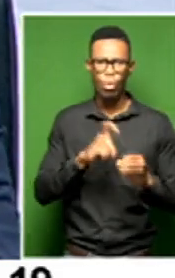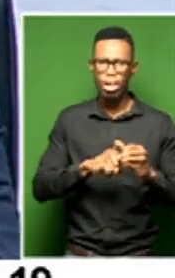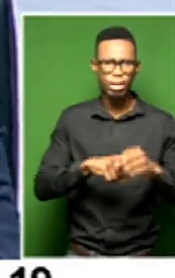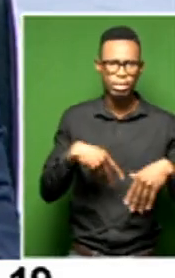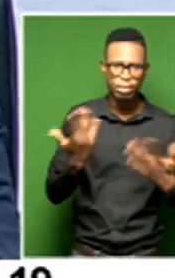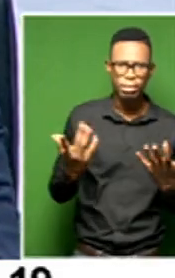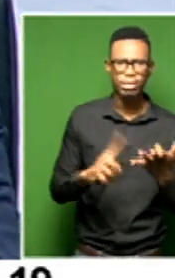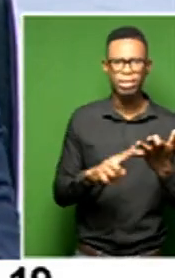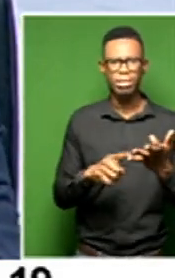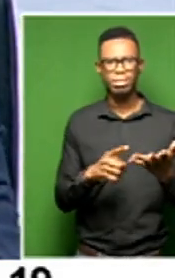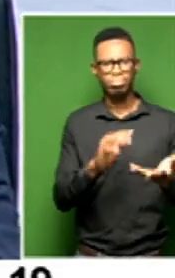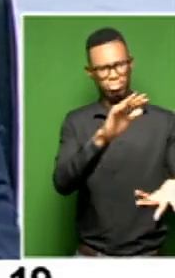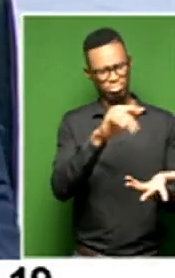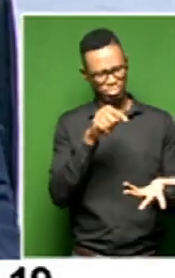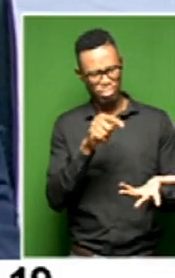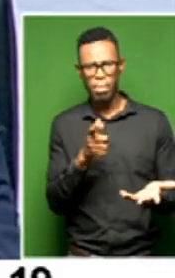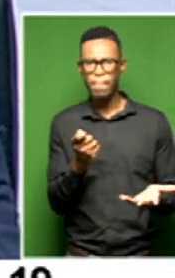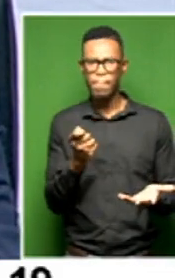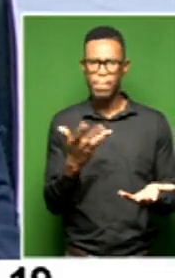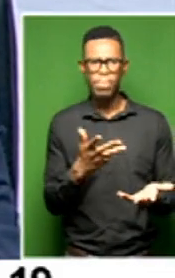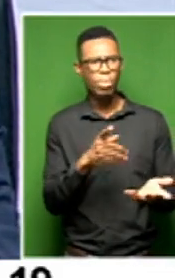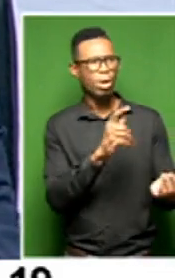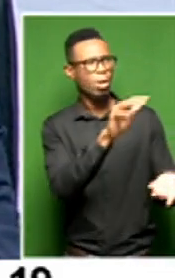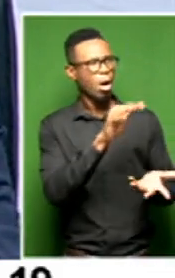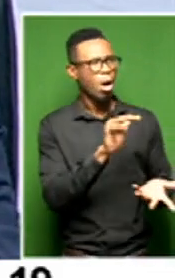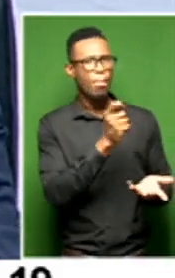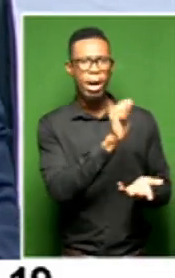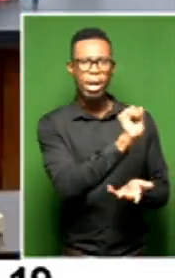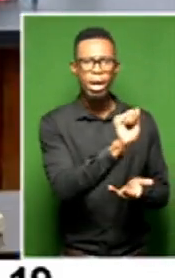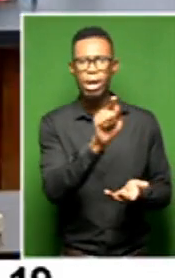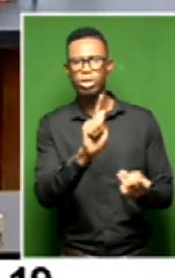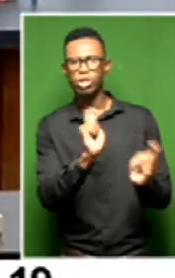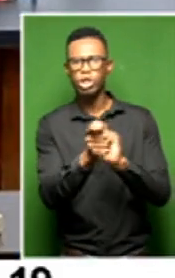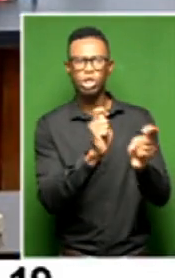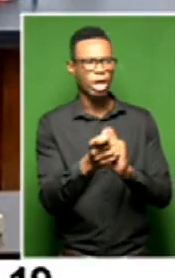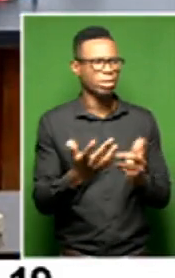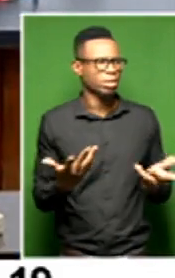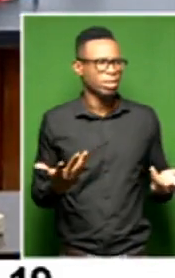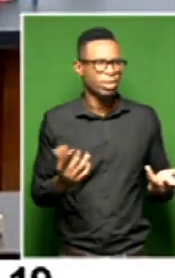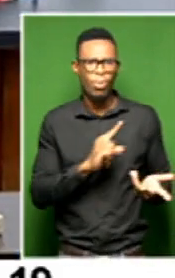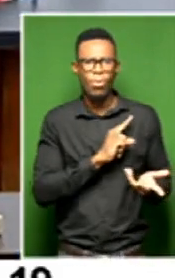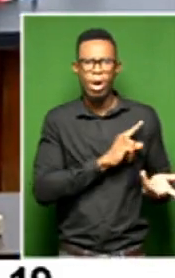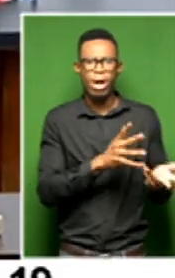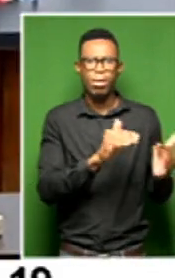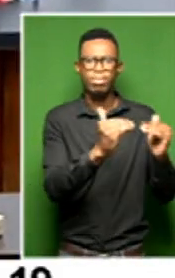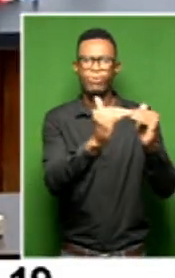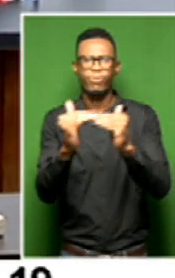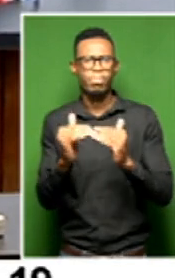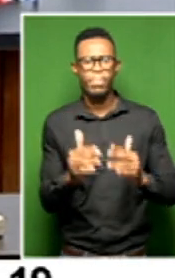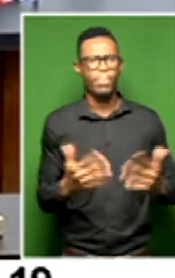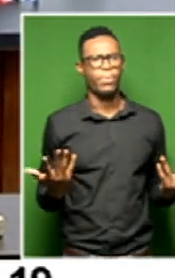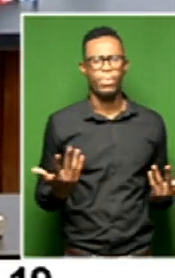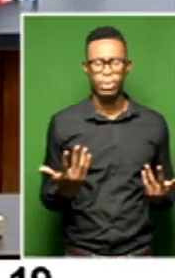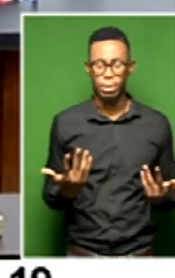prices being manipulated and therefore access being limited. South Africa and Africa has